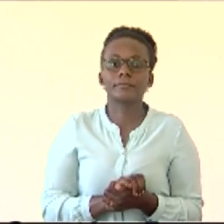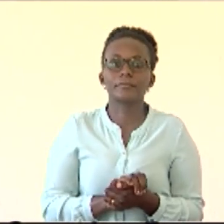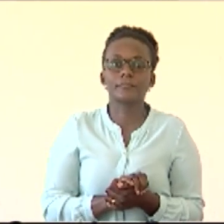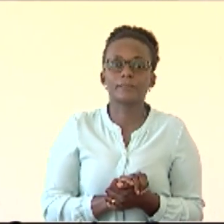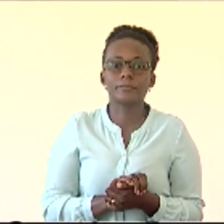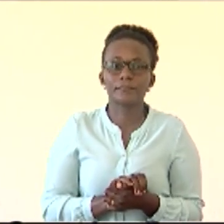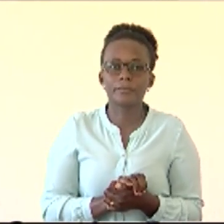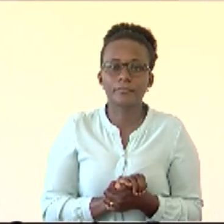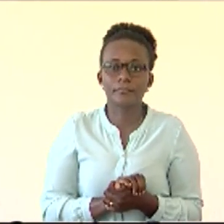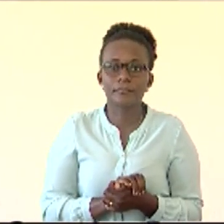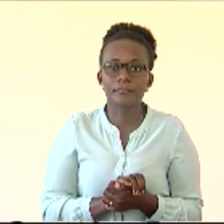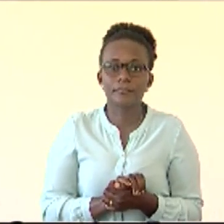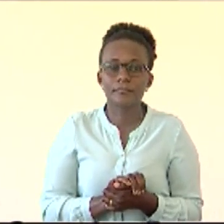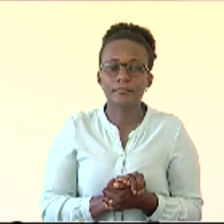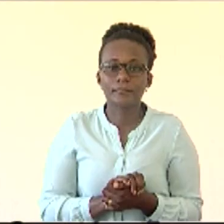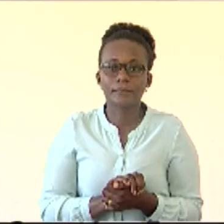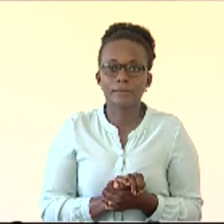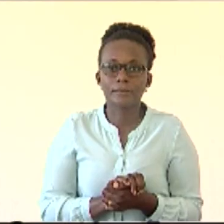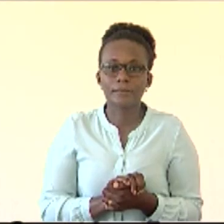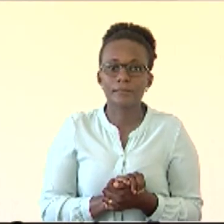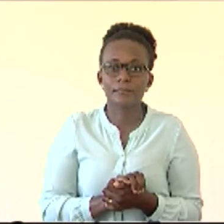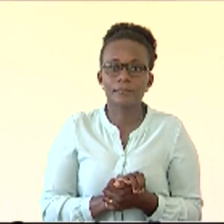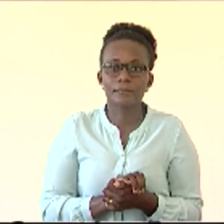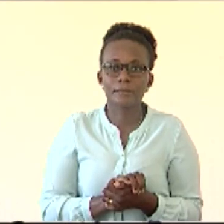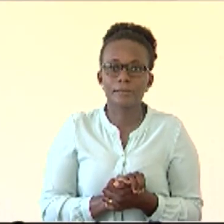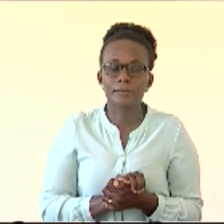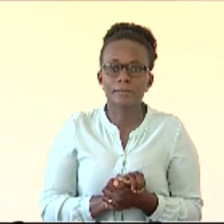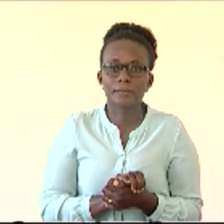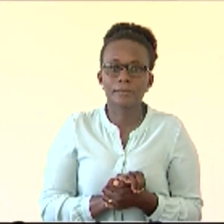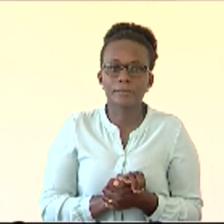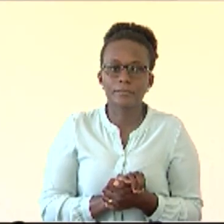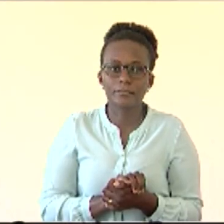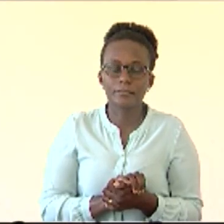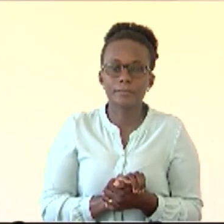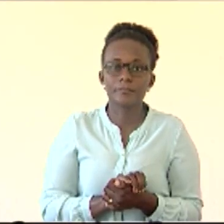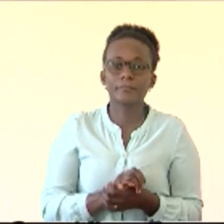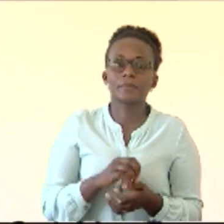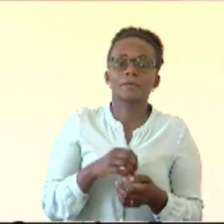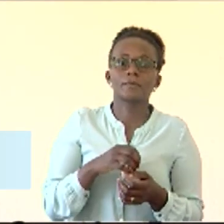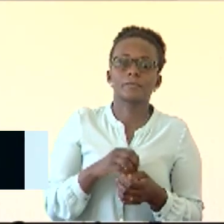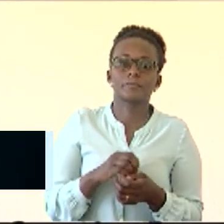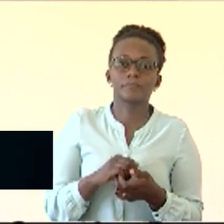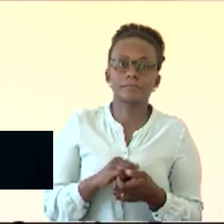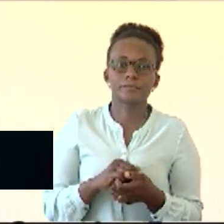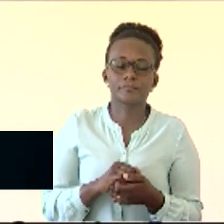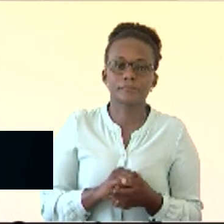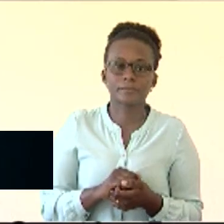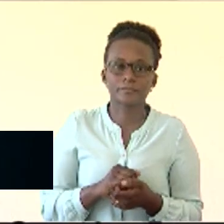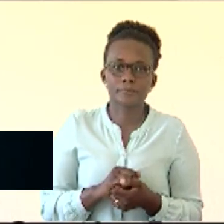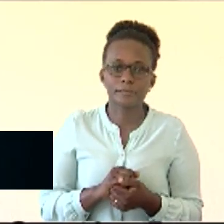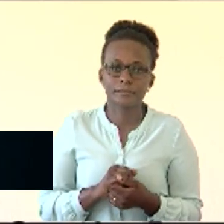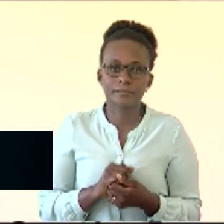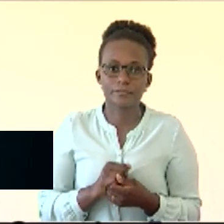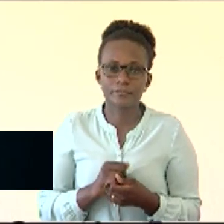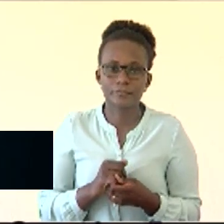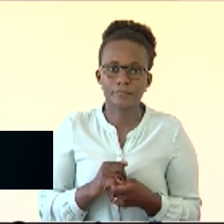and the cathode is made up of iron. It is going to be coated with tin. So where is this tin coming